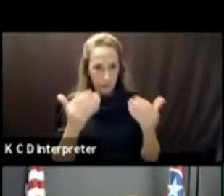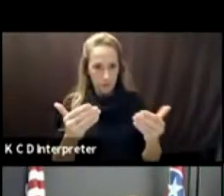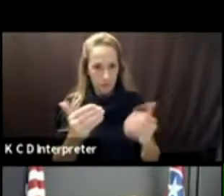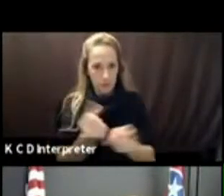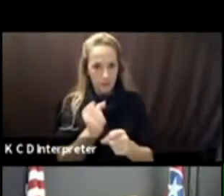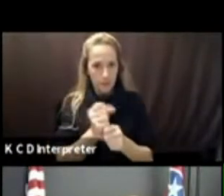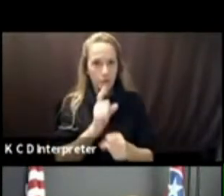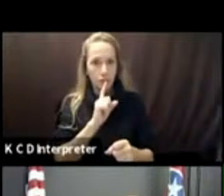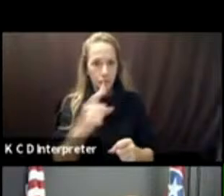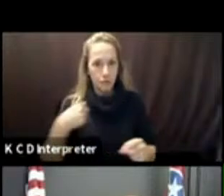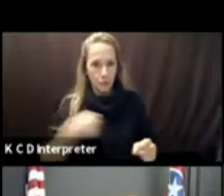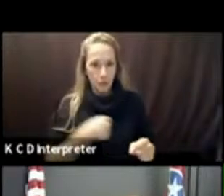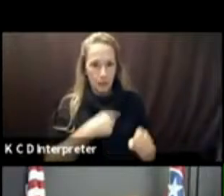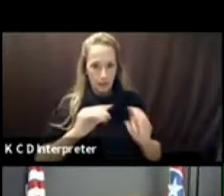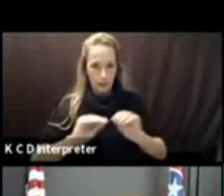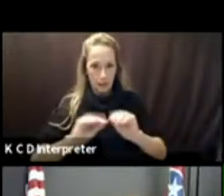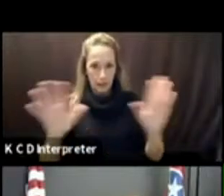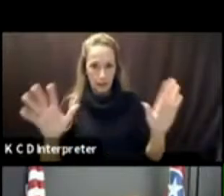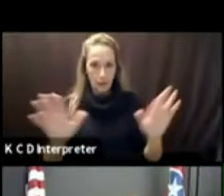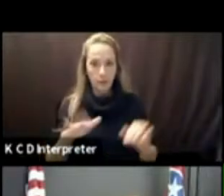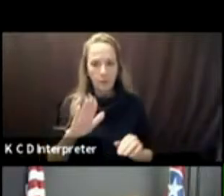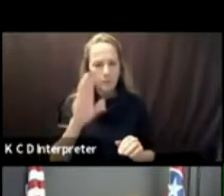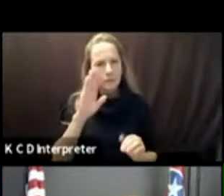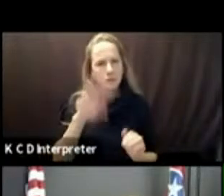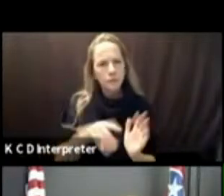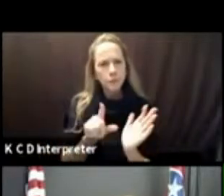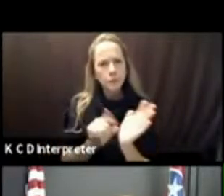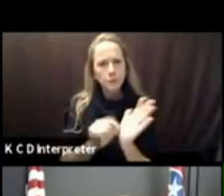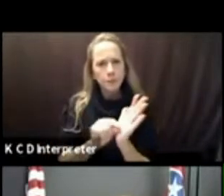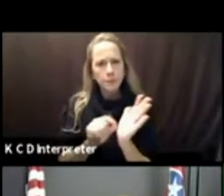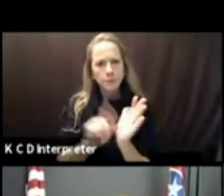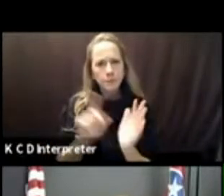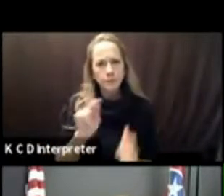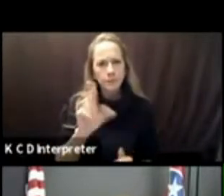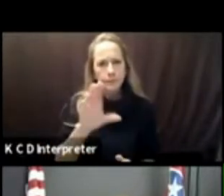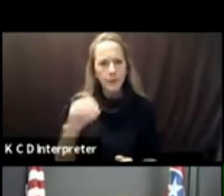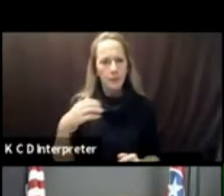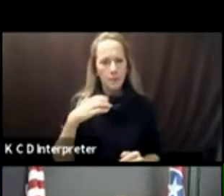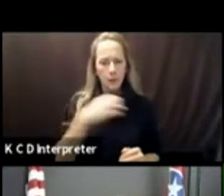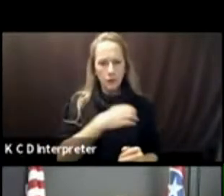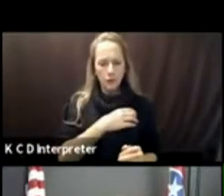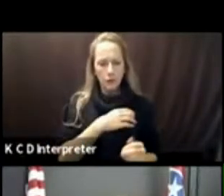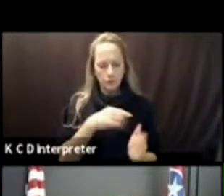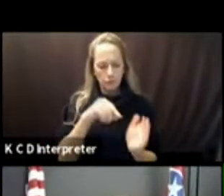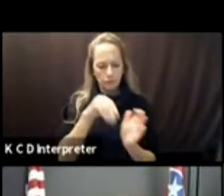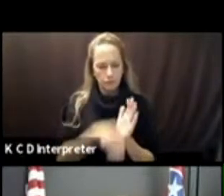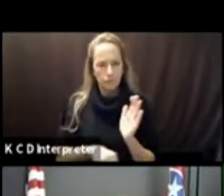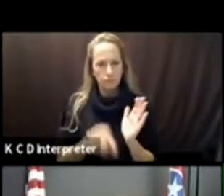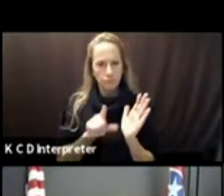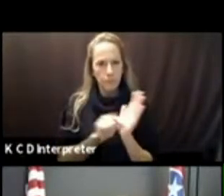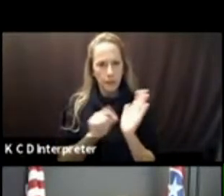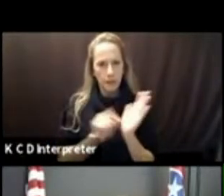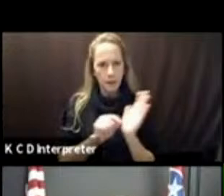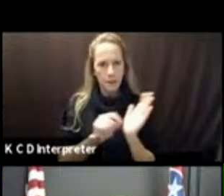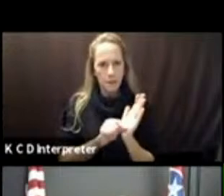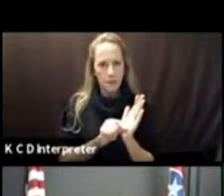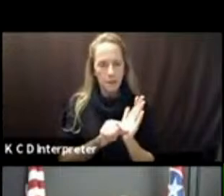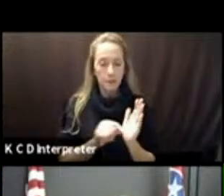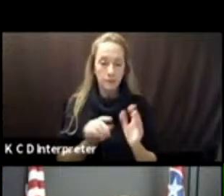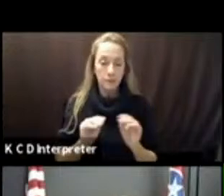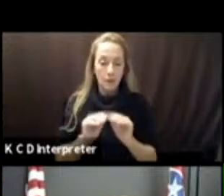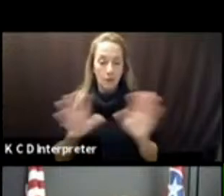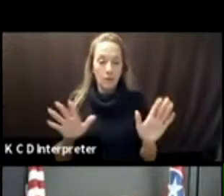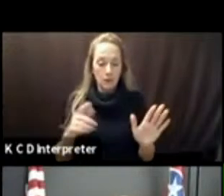And I know this came up because it was in the paper about the Knox County Commission. And as I stated earlier, it's obvious to us, because it's happened to